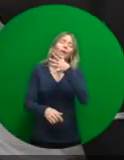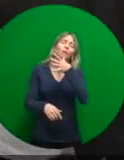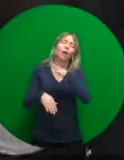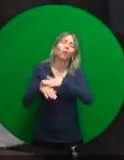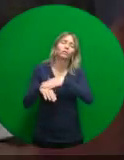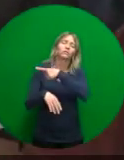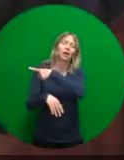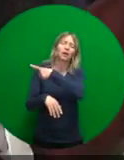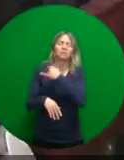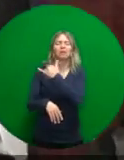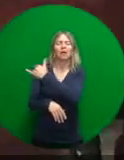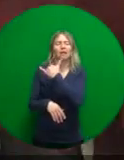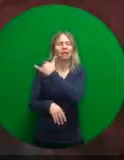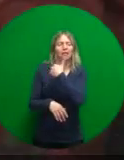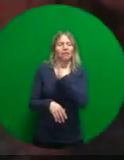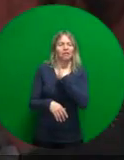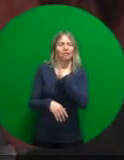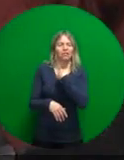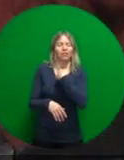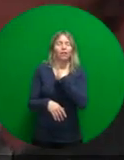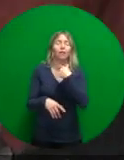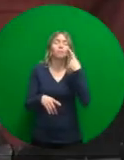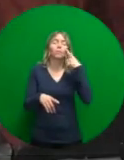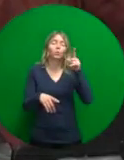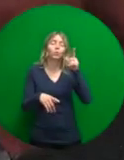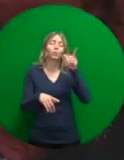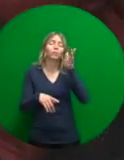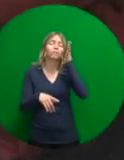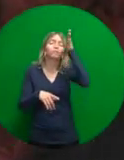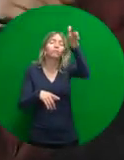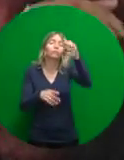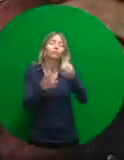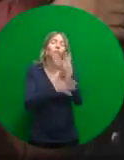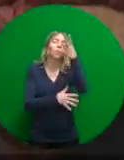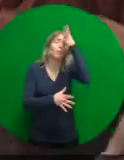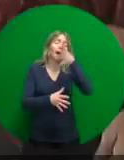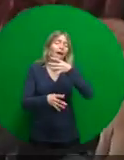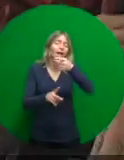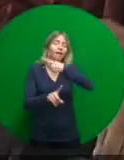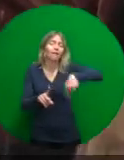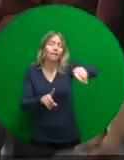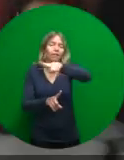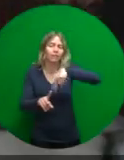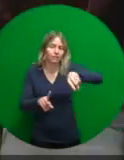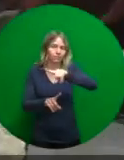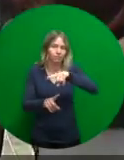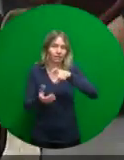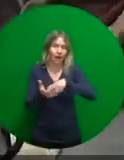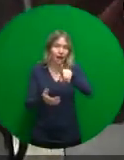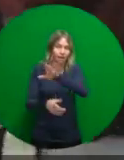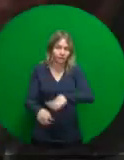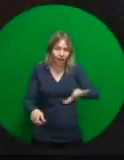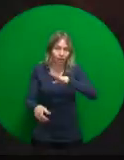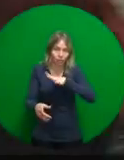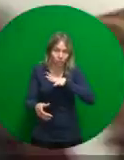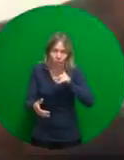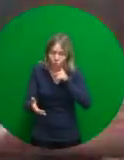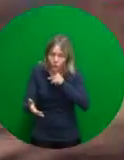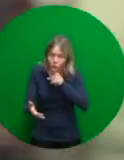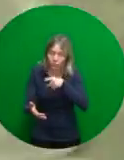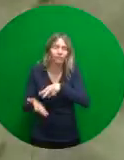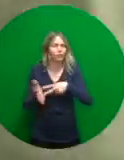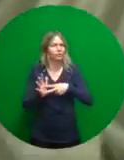advice is, it's about the same as what my mom said. For those future parents to